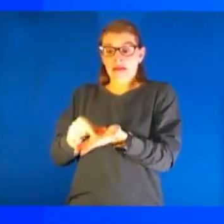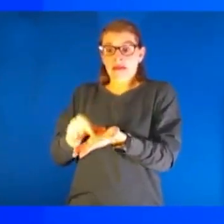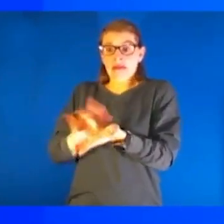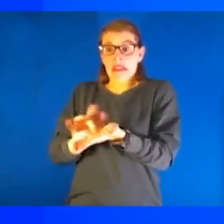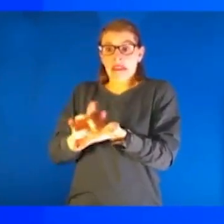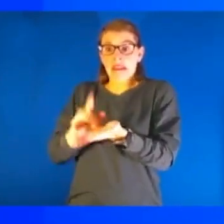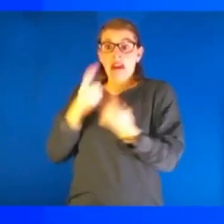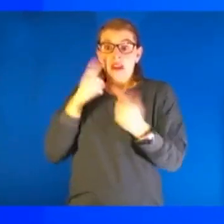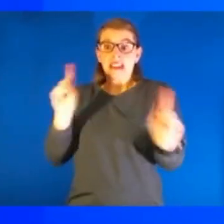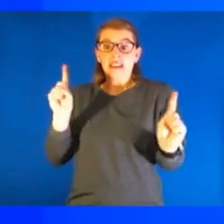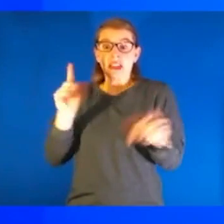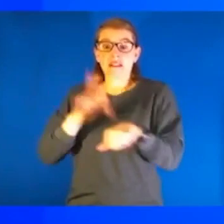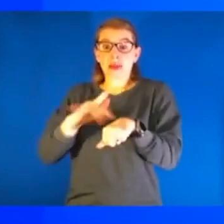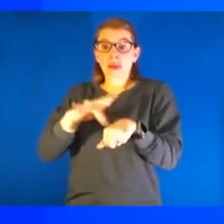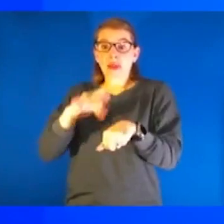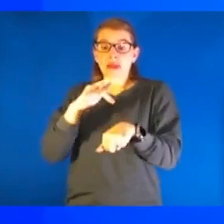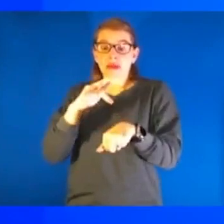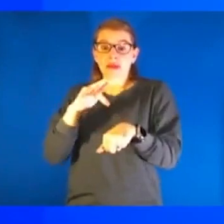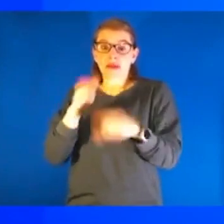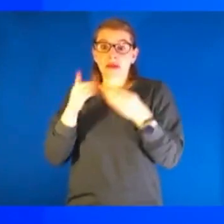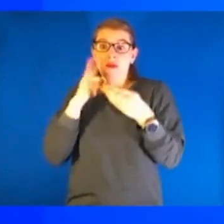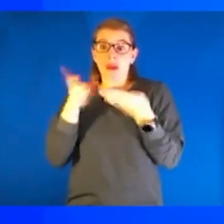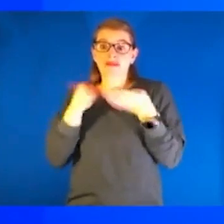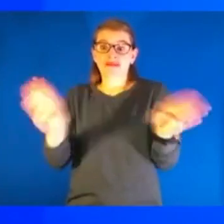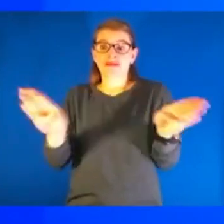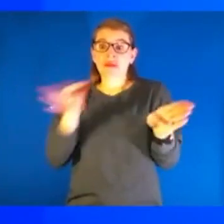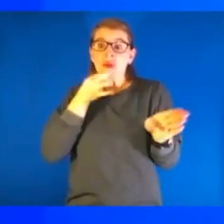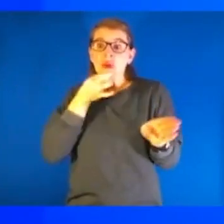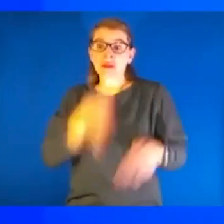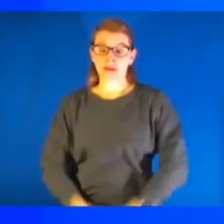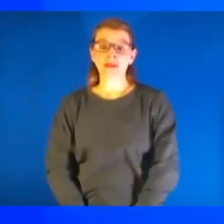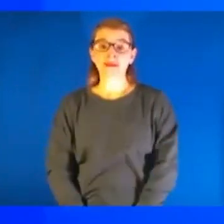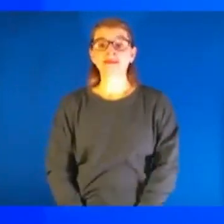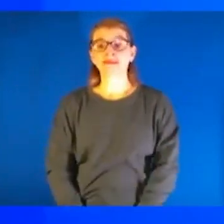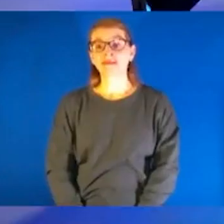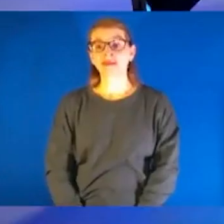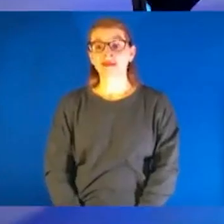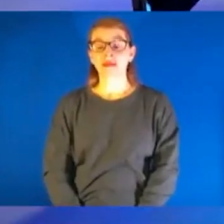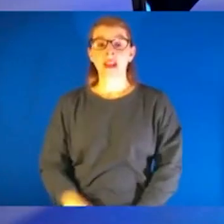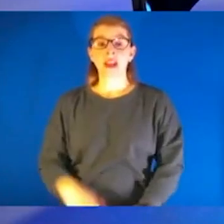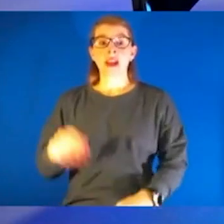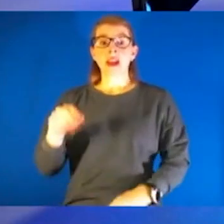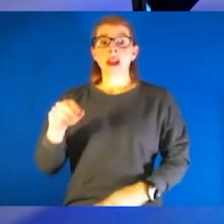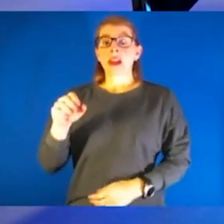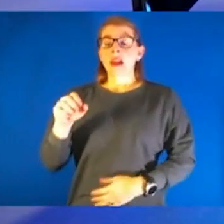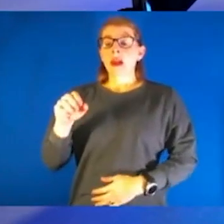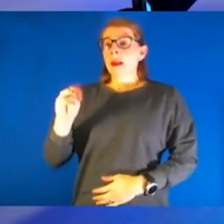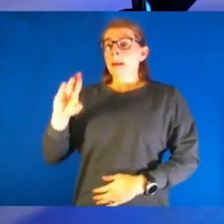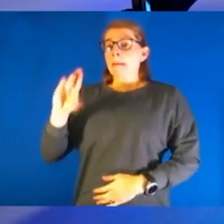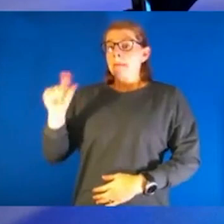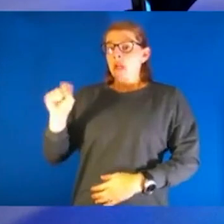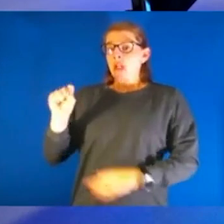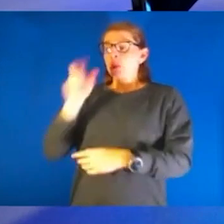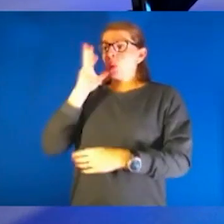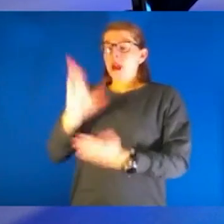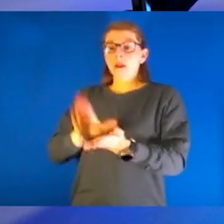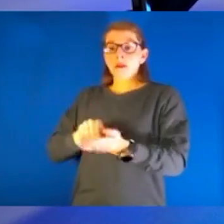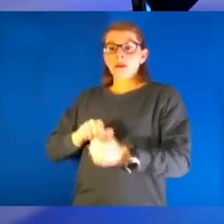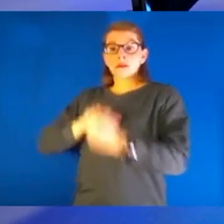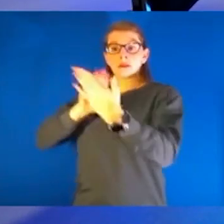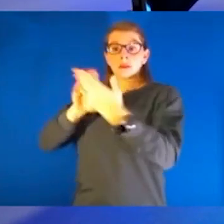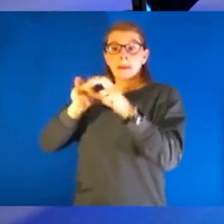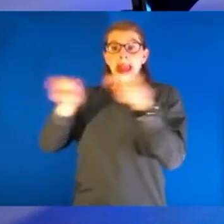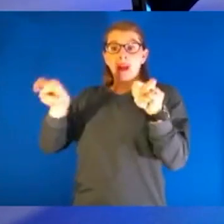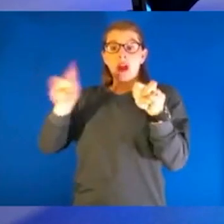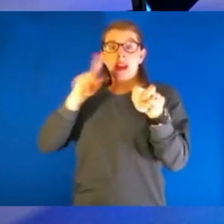be available to the general population in a fairly soon. And I think Merck's goes before the FDA panel. If I remember, it's today or tomorrow, I think.